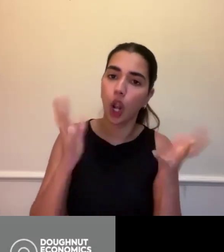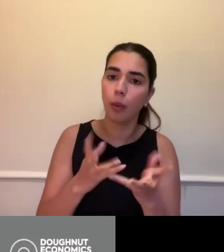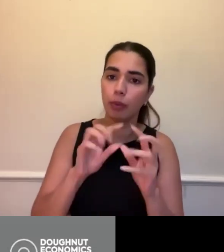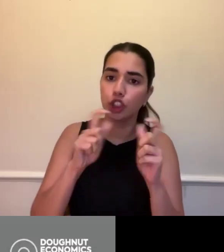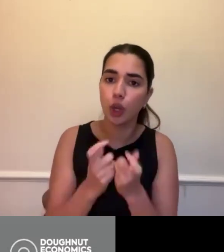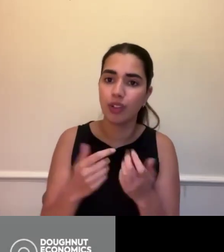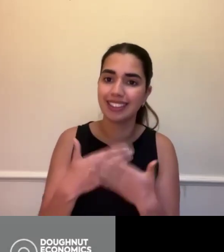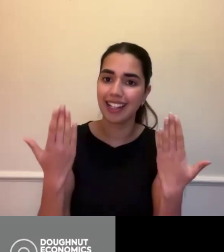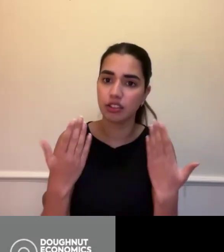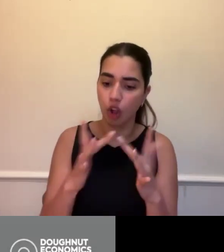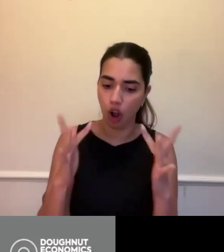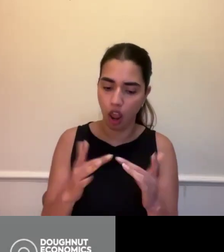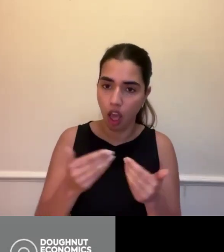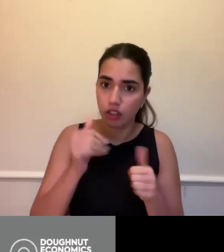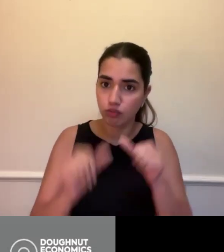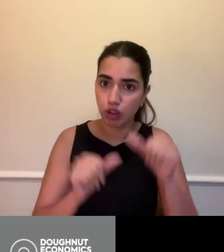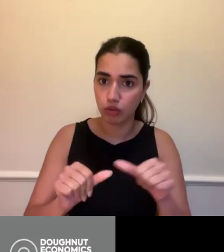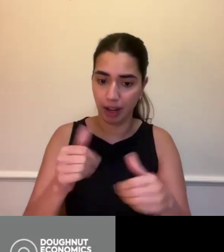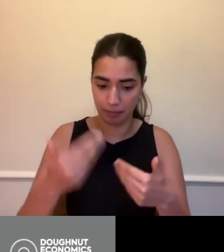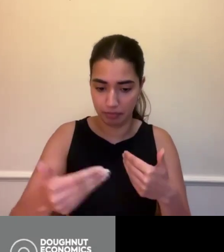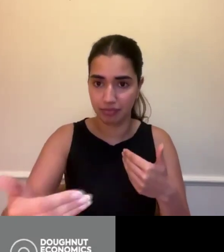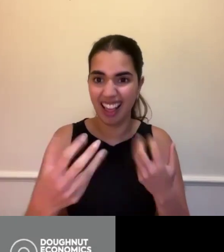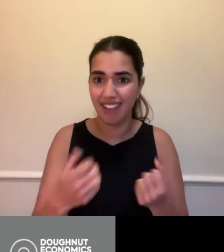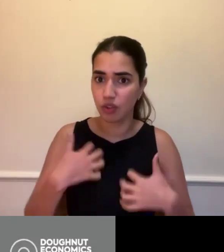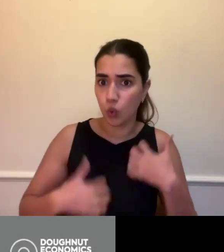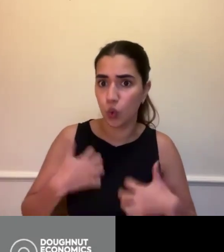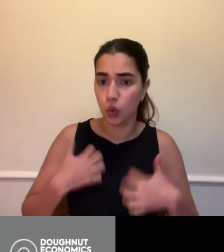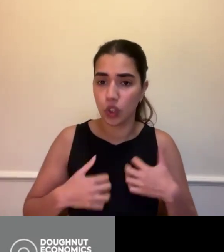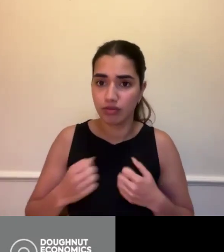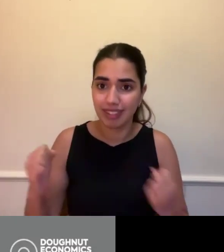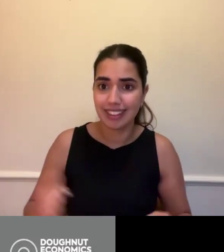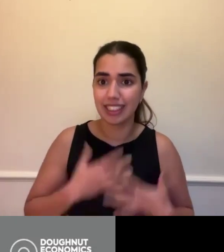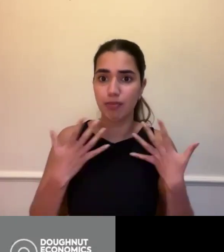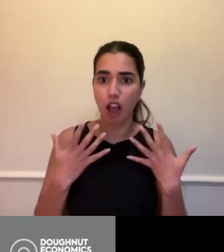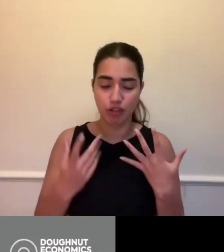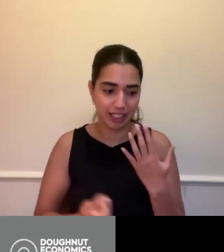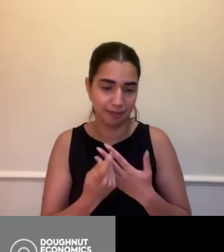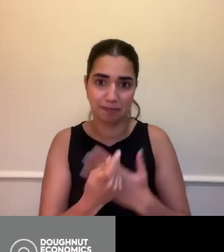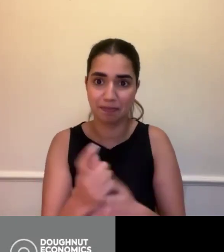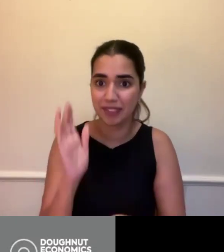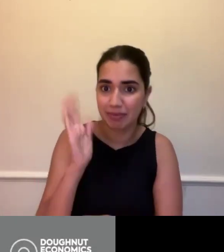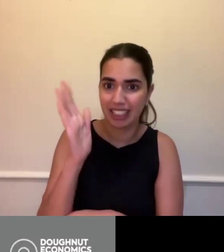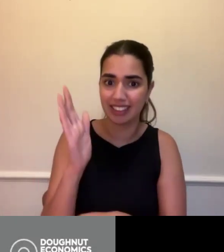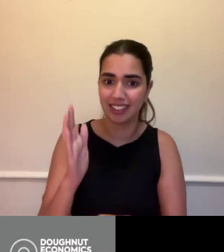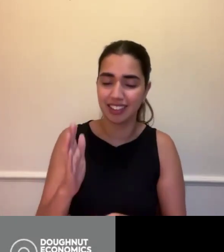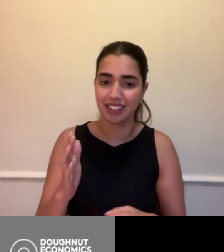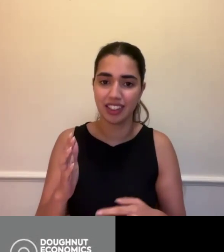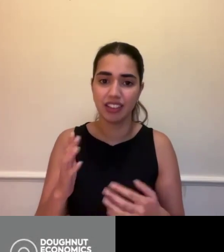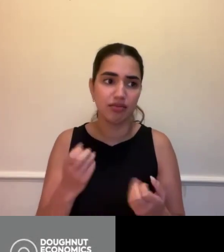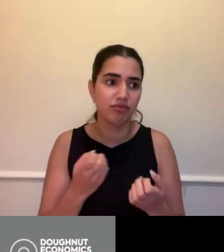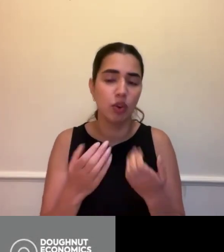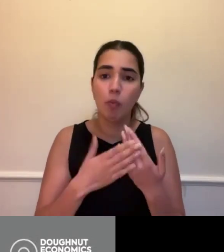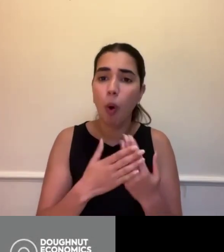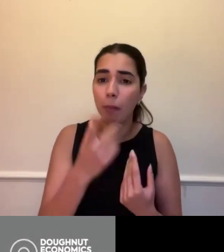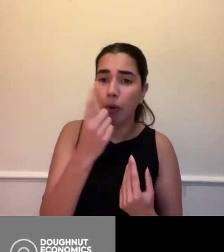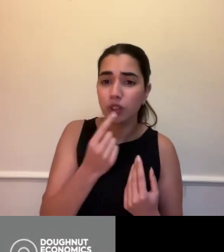program. It's really, really exciting. It has far more inspiring and probably possibilities for action than